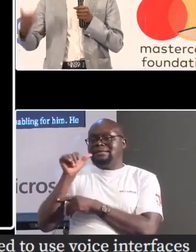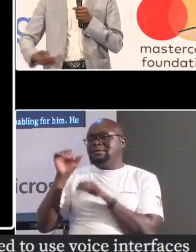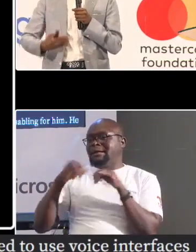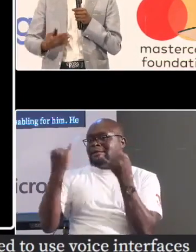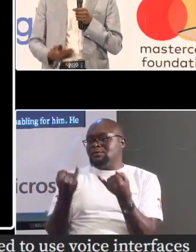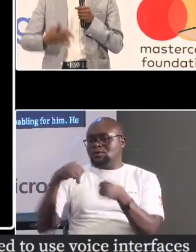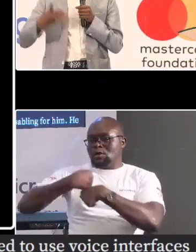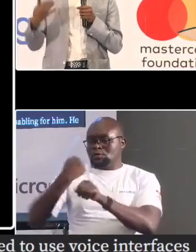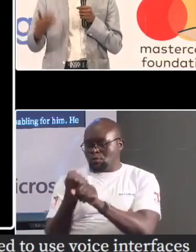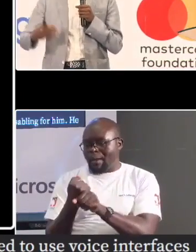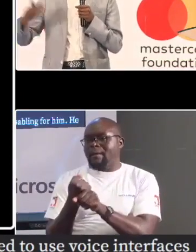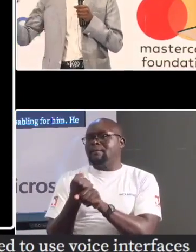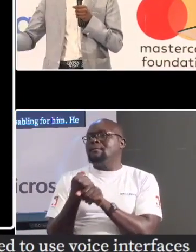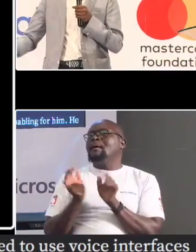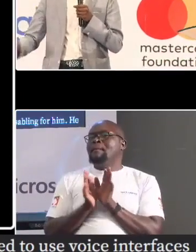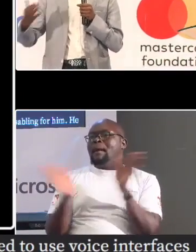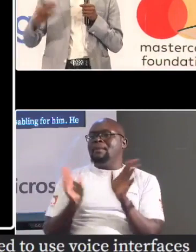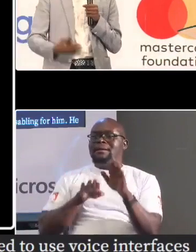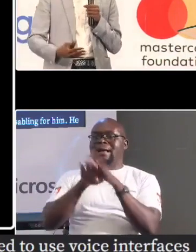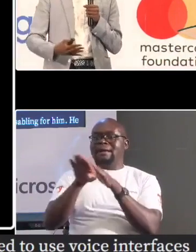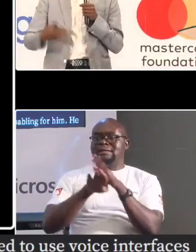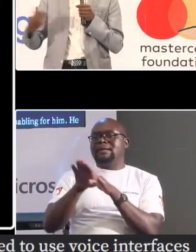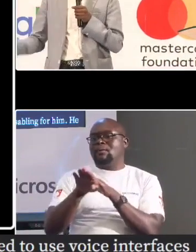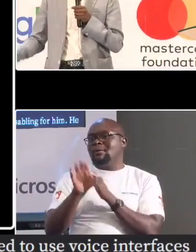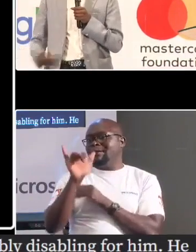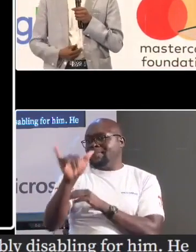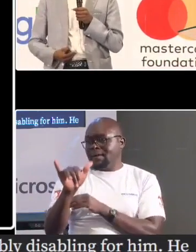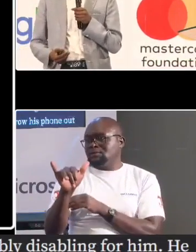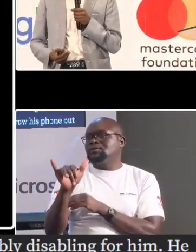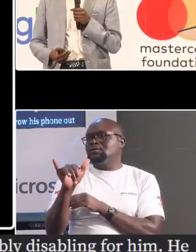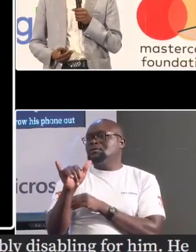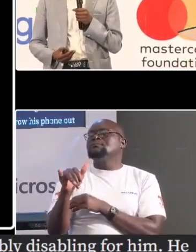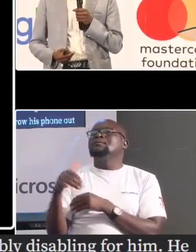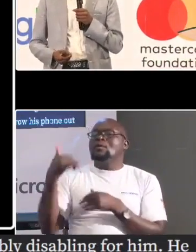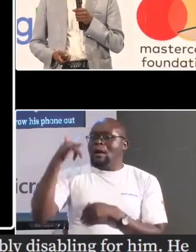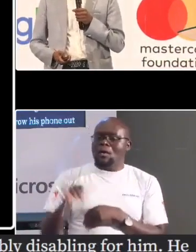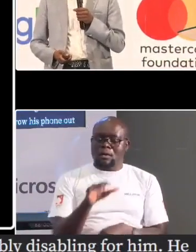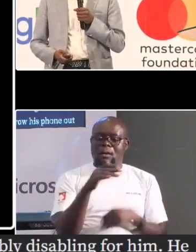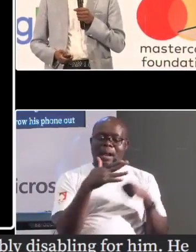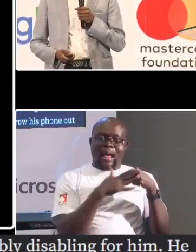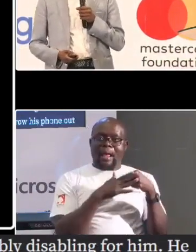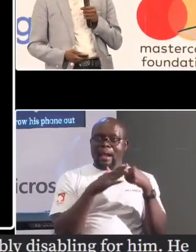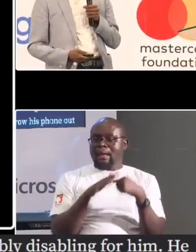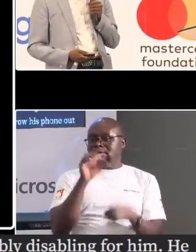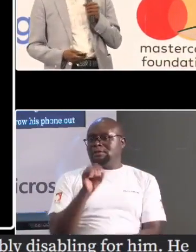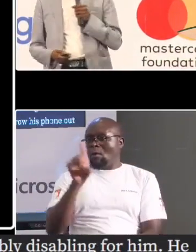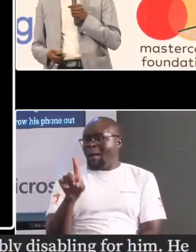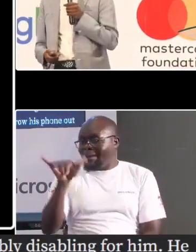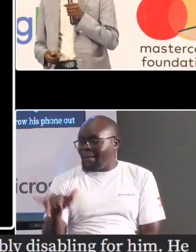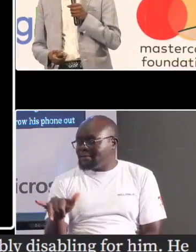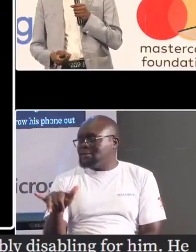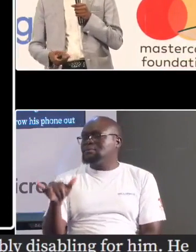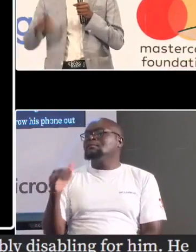to create a publicly accessible standard. It'll be called 901. We're sort of inspired